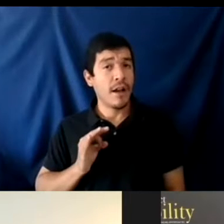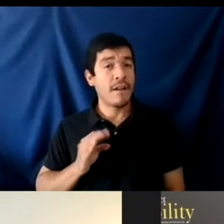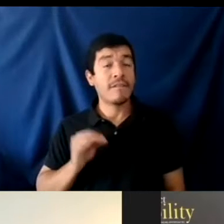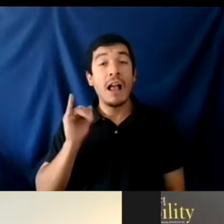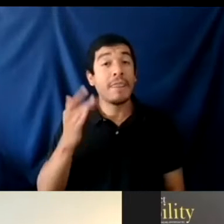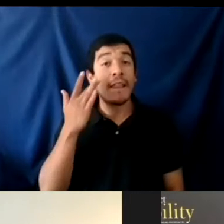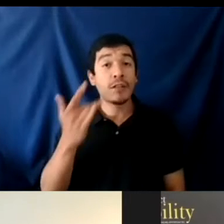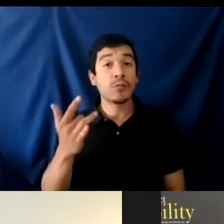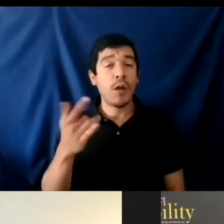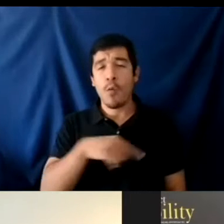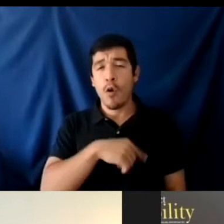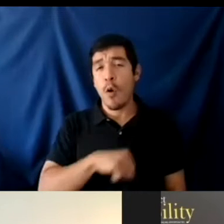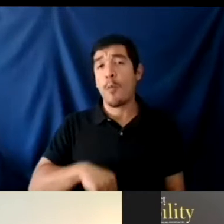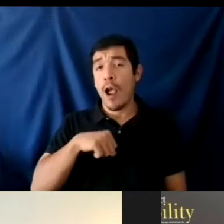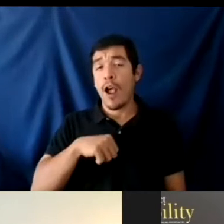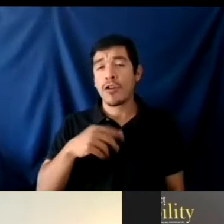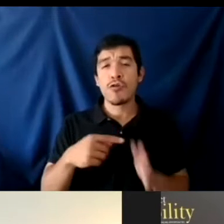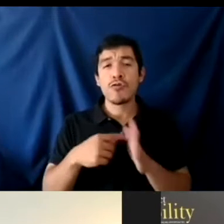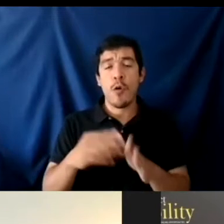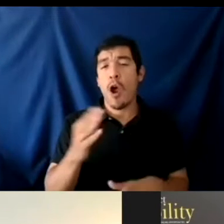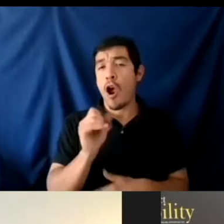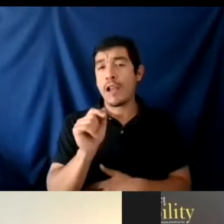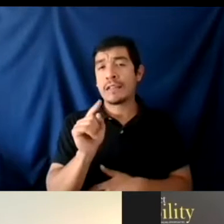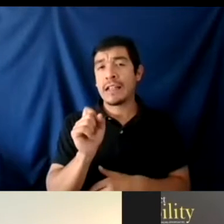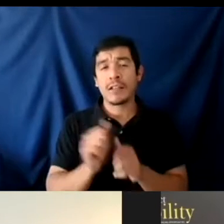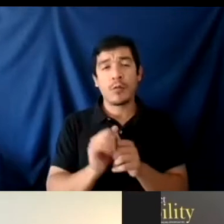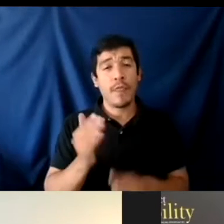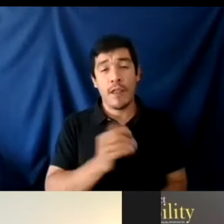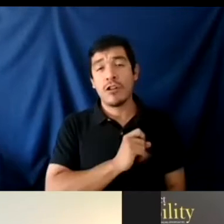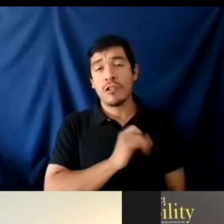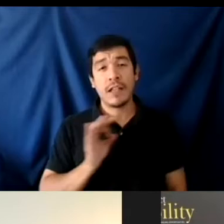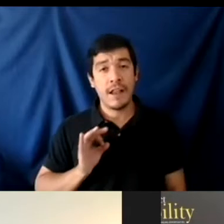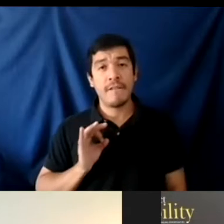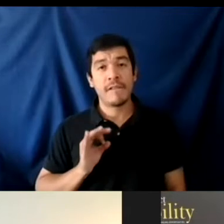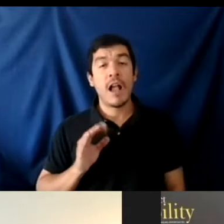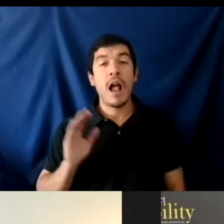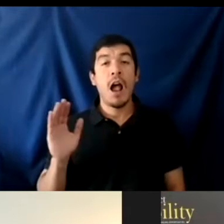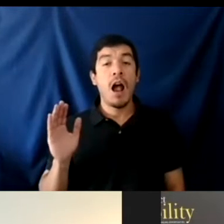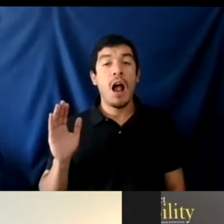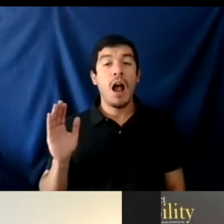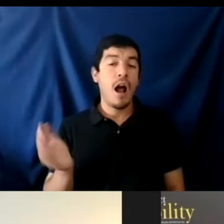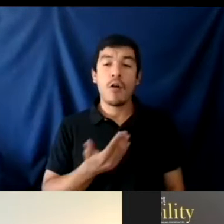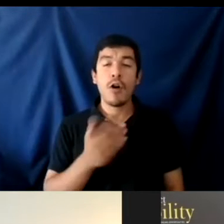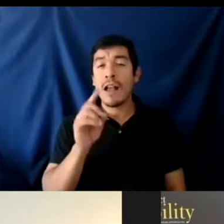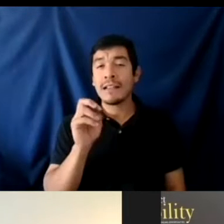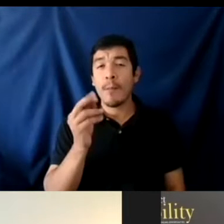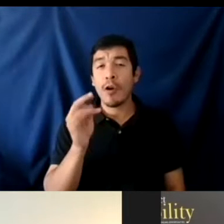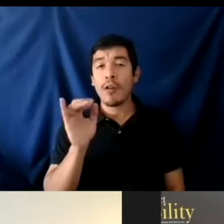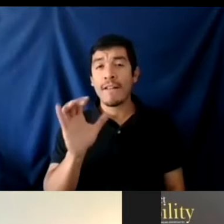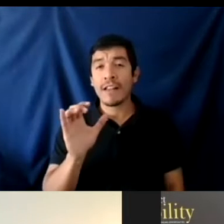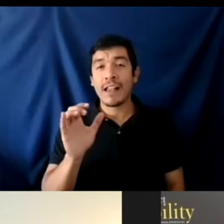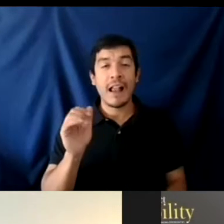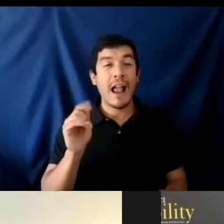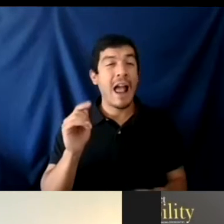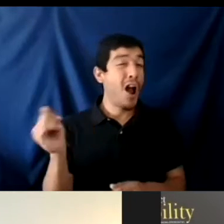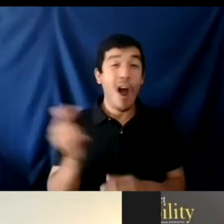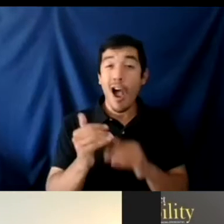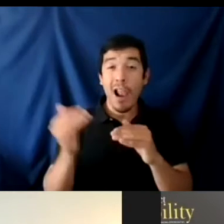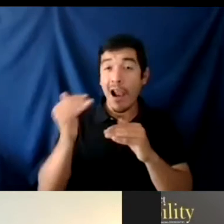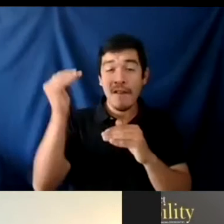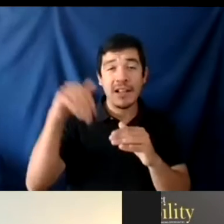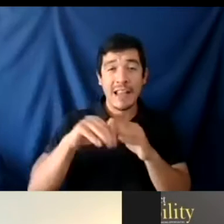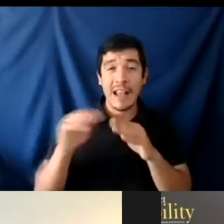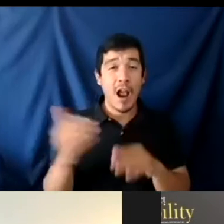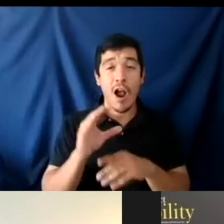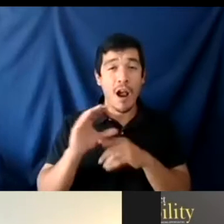why with the statistics that were talked about earlier with regard to our makeup, both at the staff level, at all levels within staff,